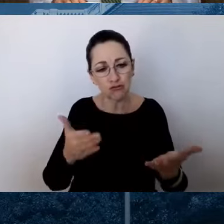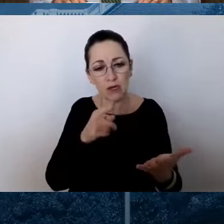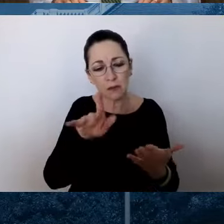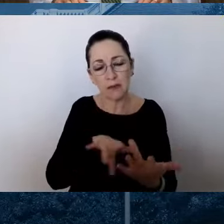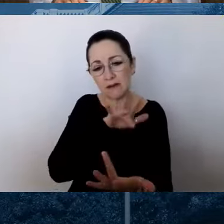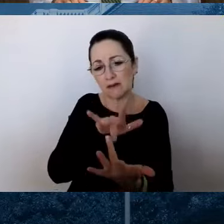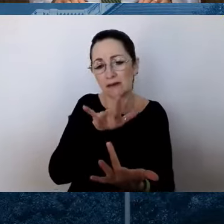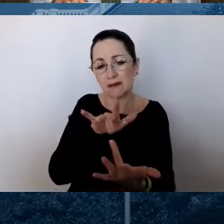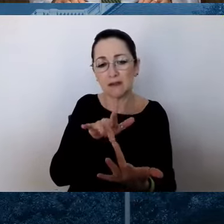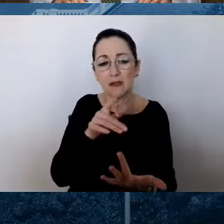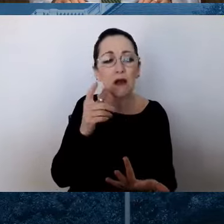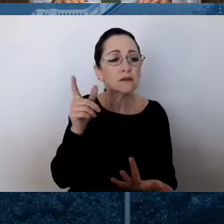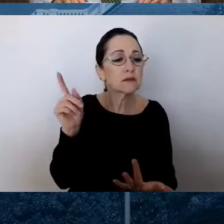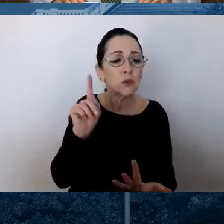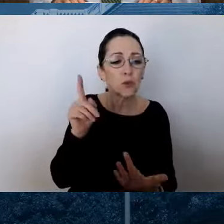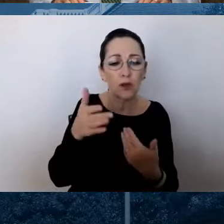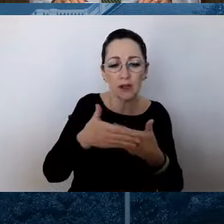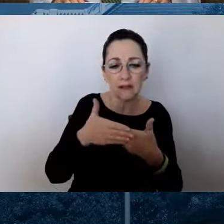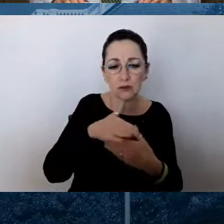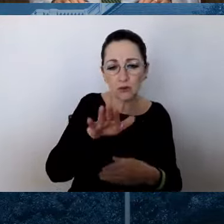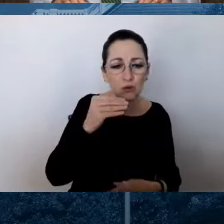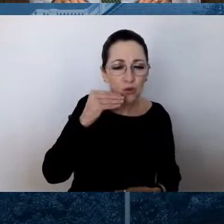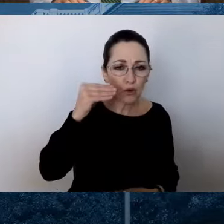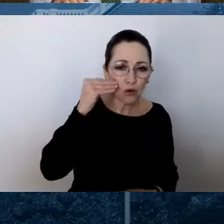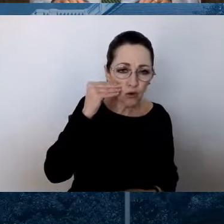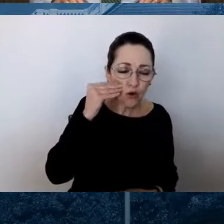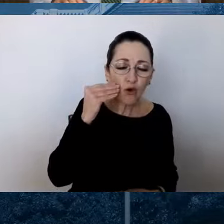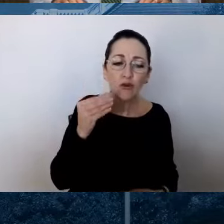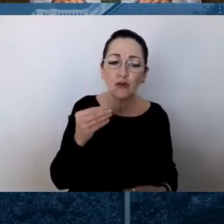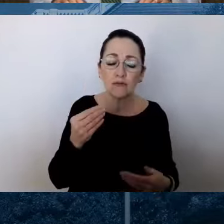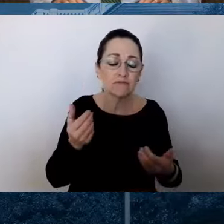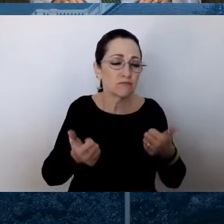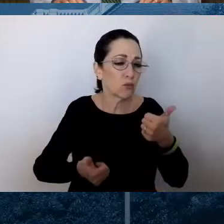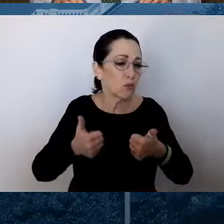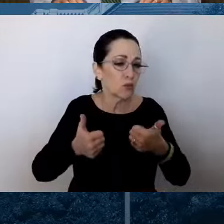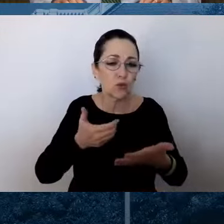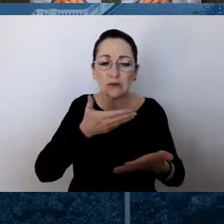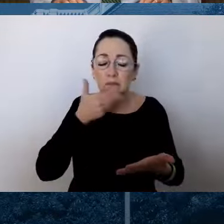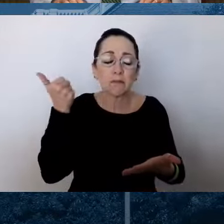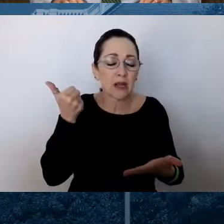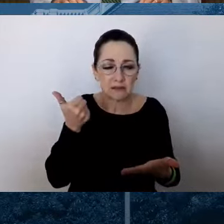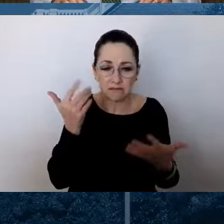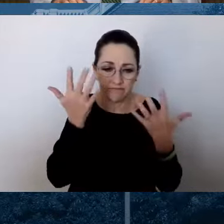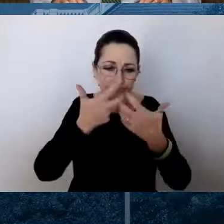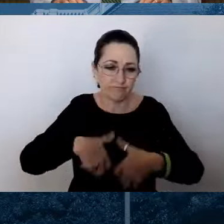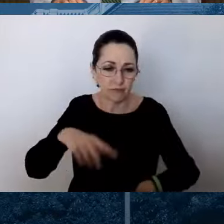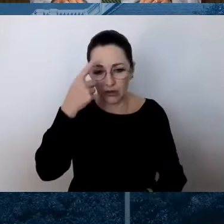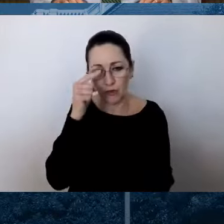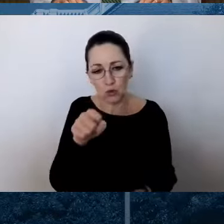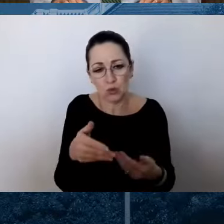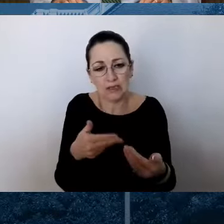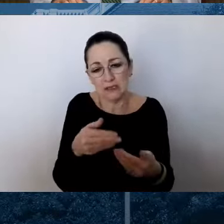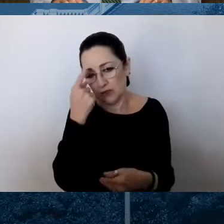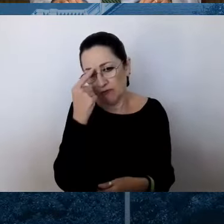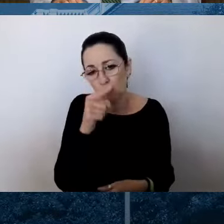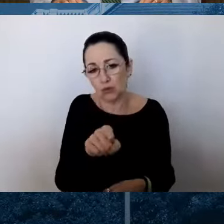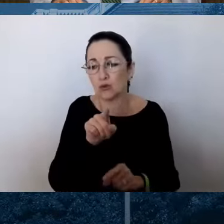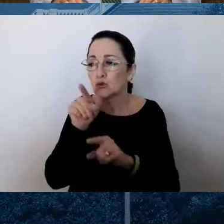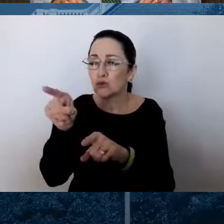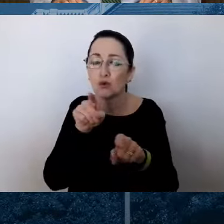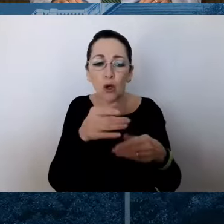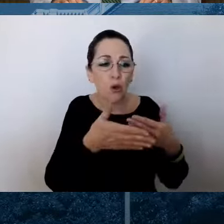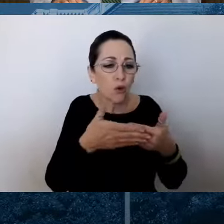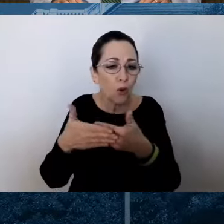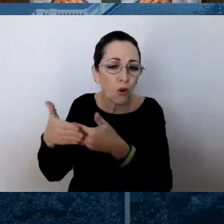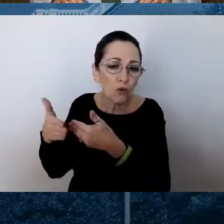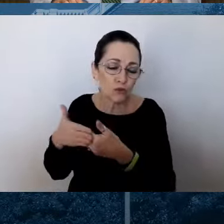one of those in your neighborhood if that works best for you. Dr. Rattay, again, as I mentioned earlier, our